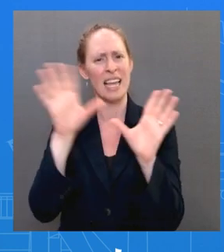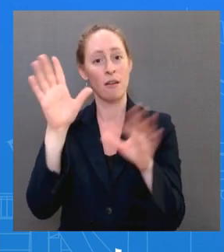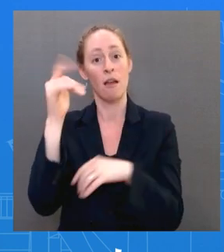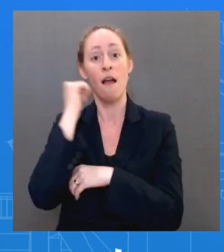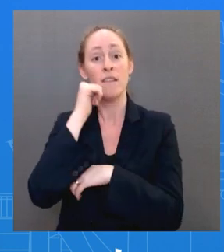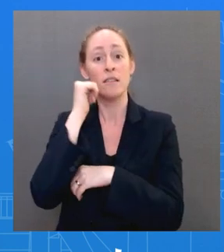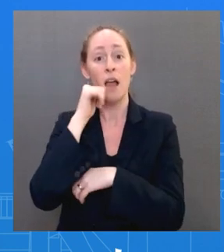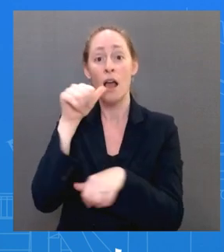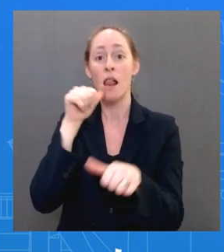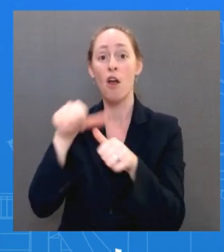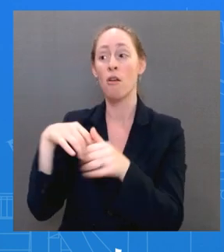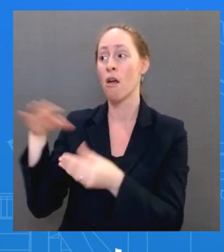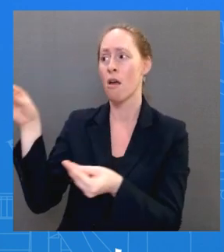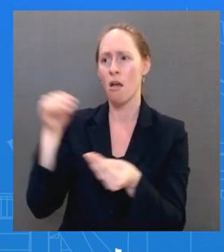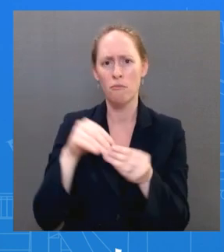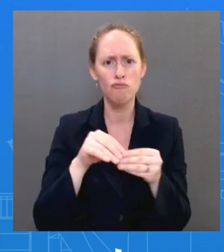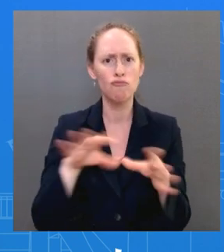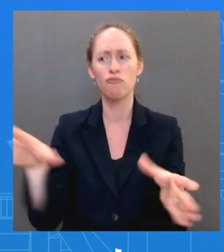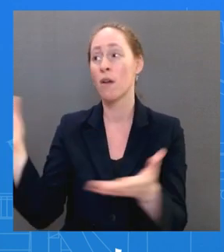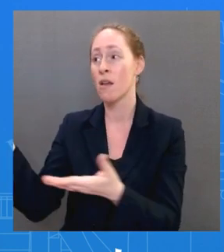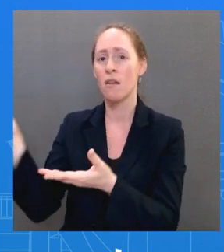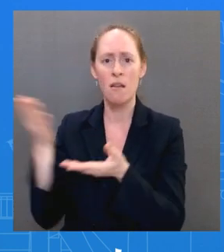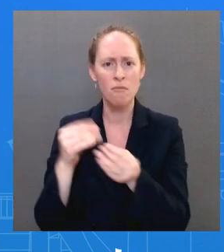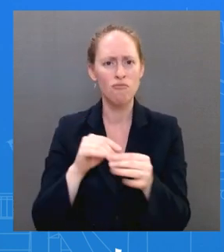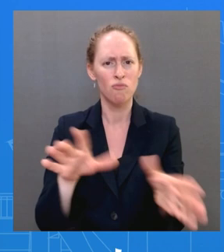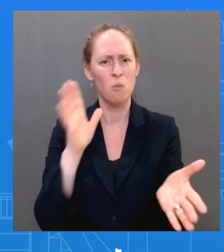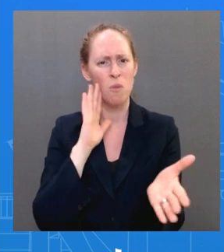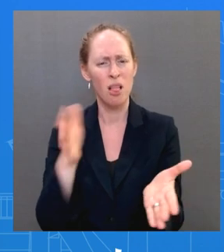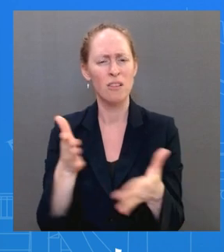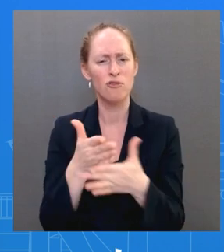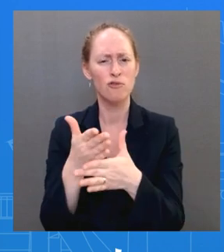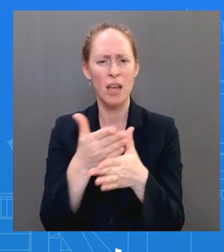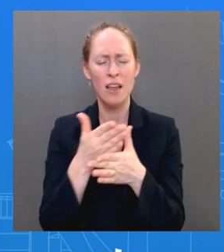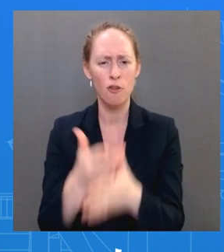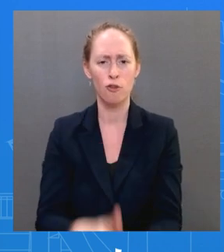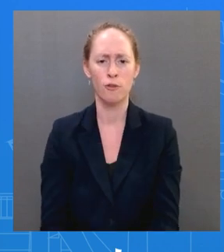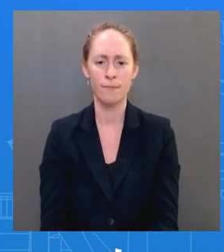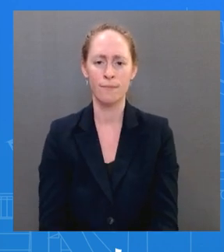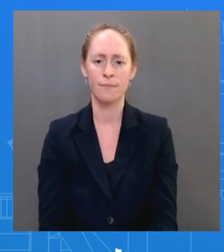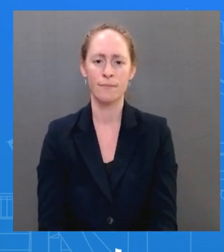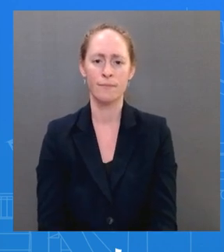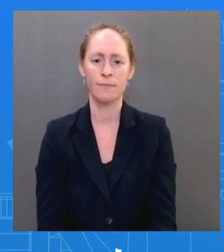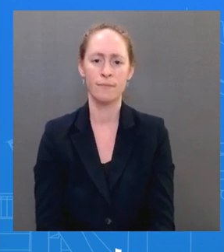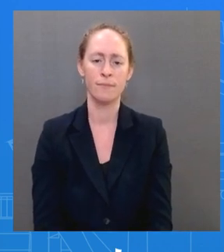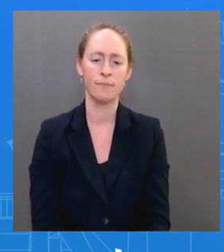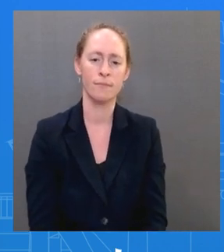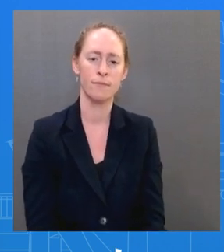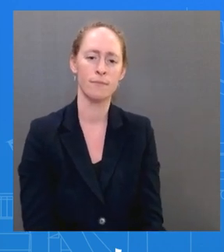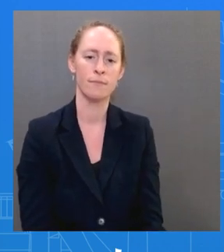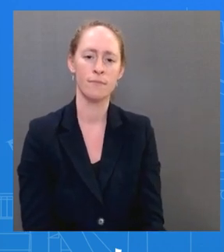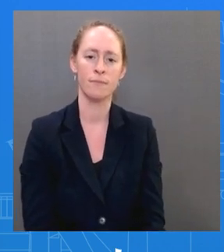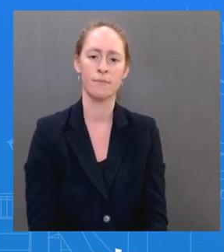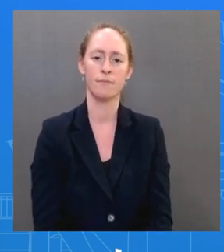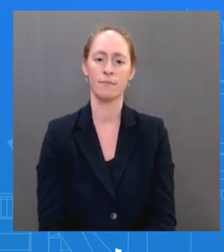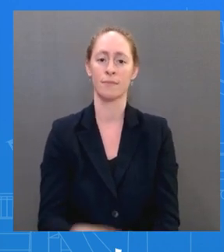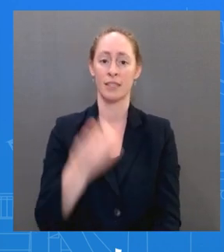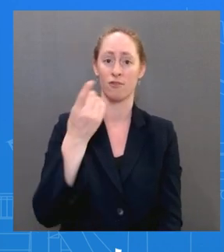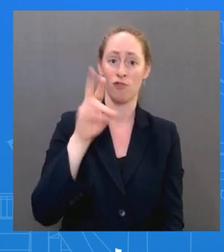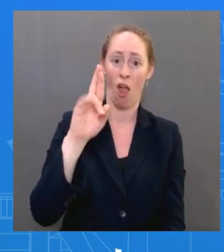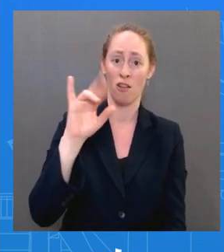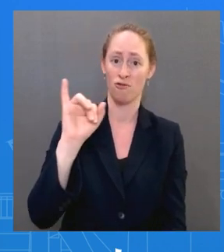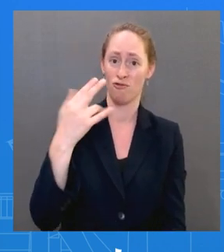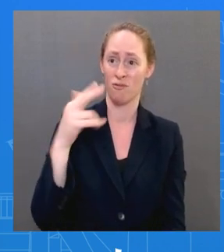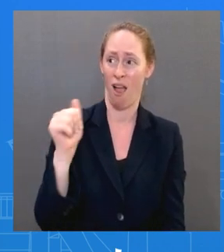thing. Dr. Jha is one of the foremost experts in this field when it comes to COVID.